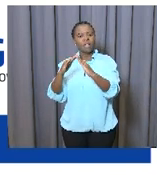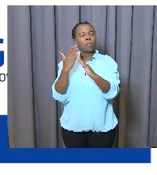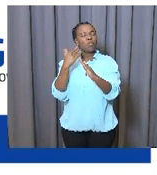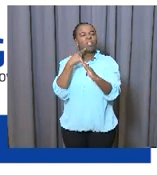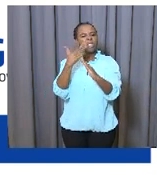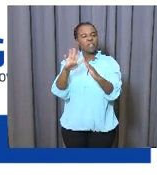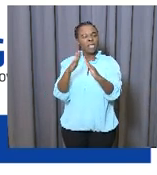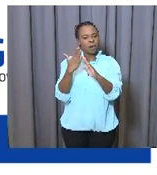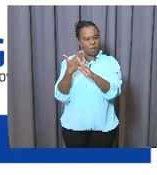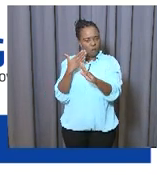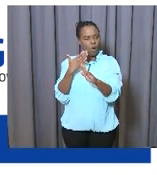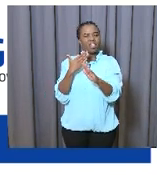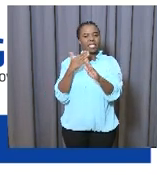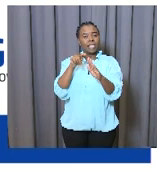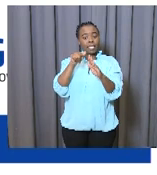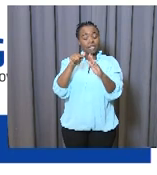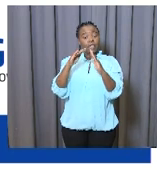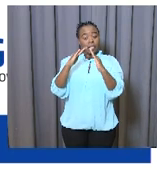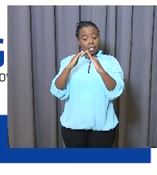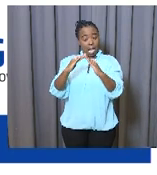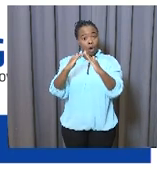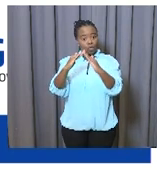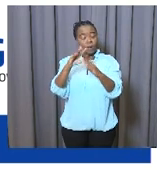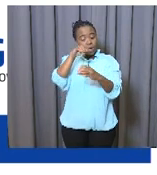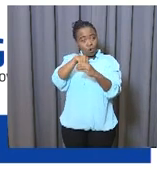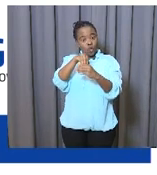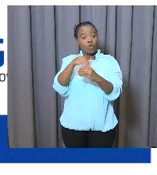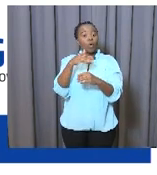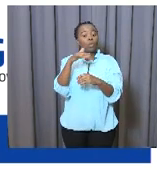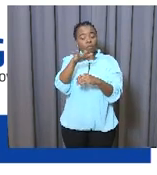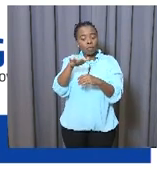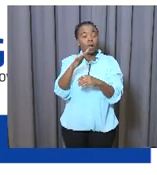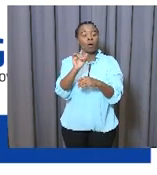you earlier on. And these are townships including CBDs,